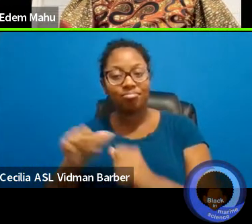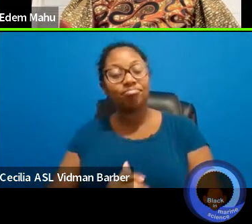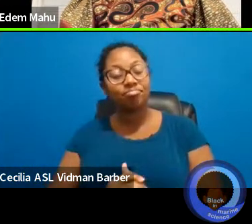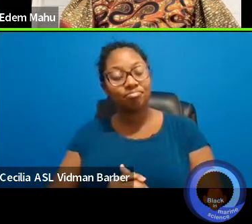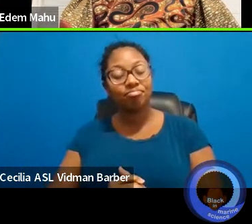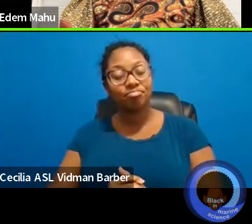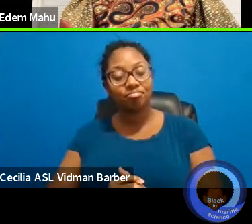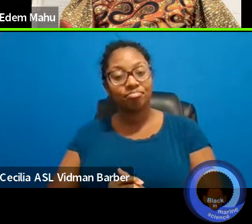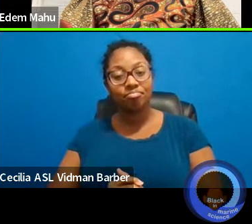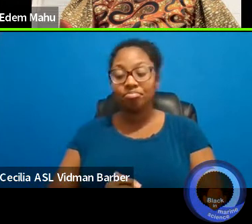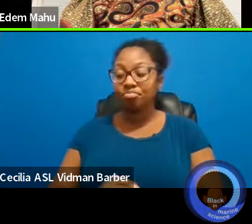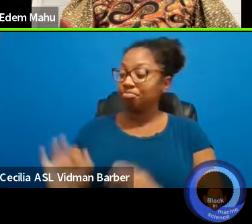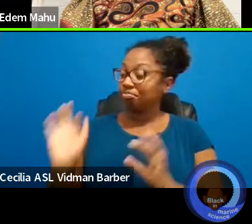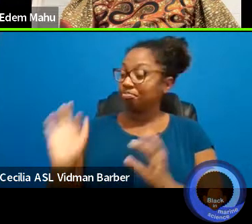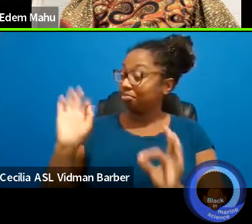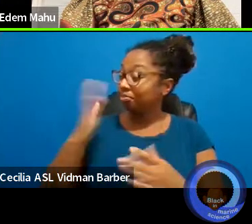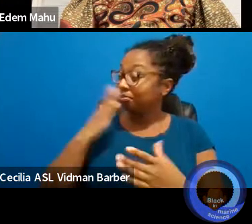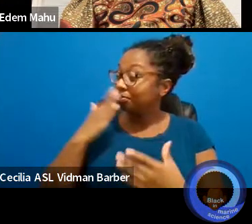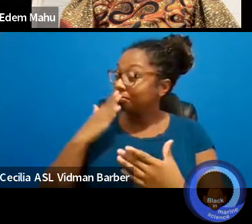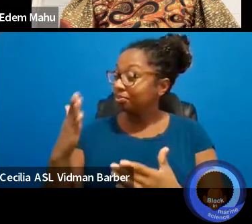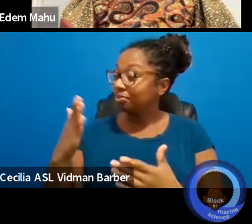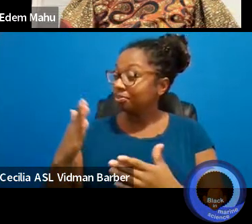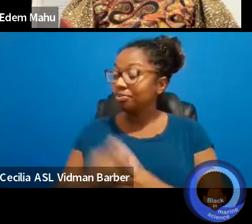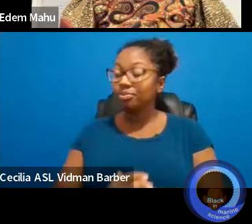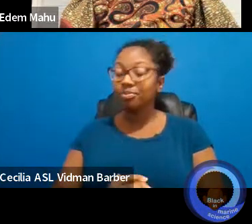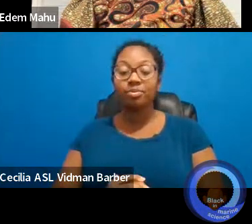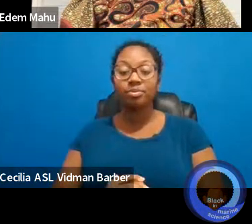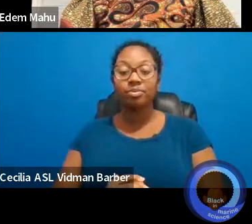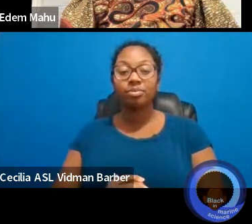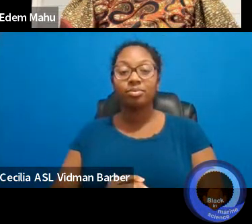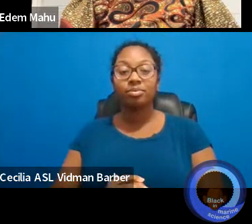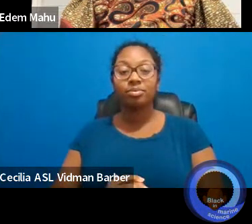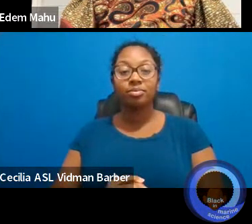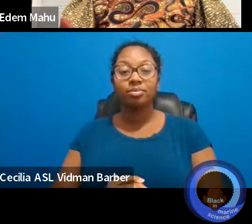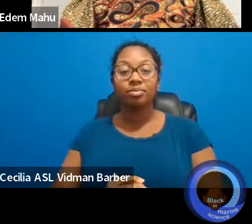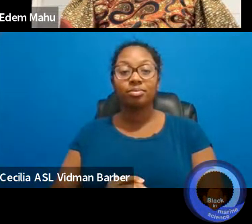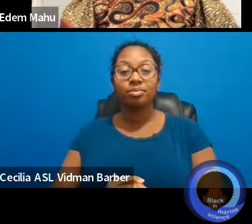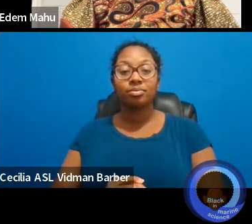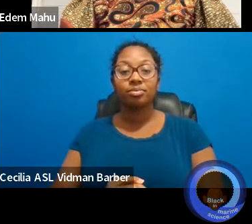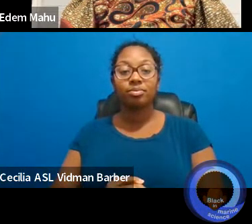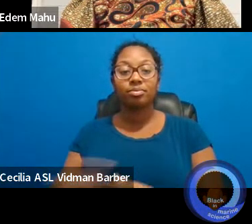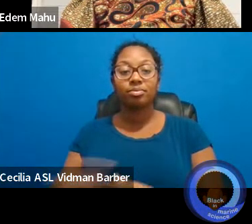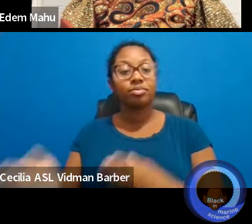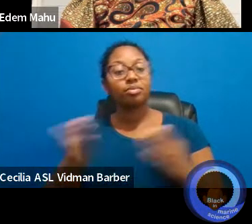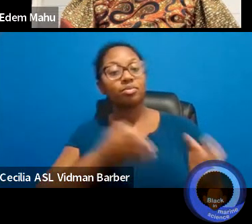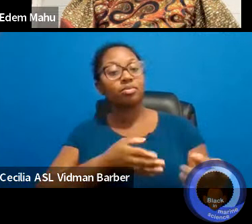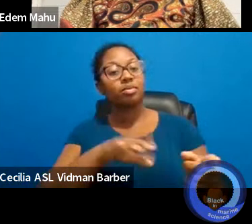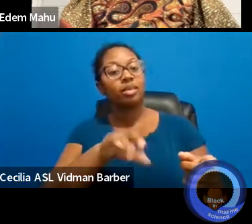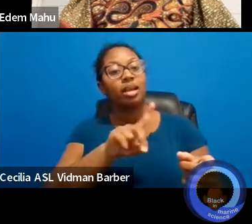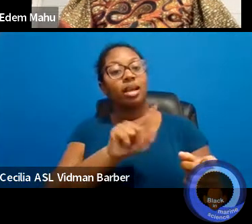Thank you for that. Ms. Dawn, what was your inspiration